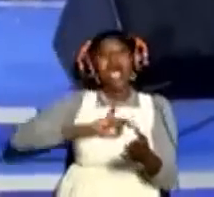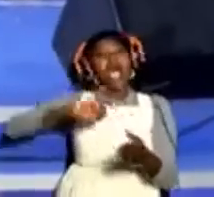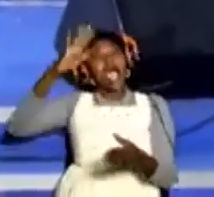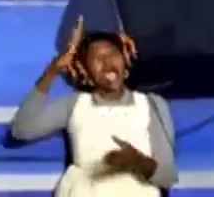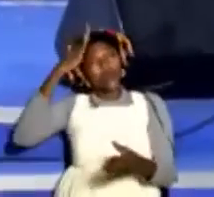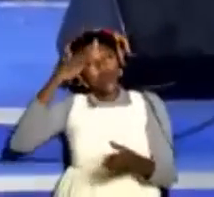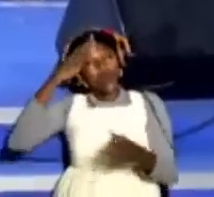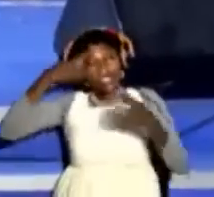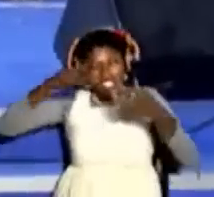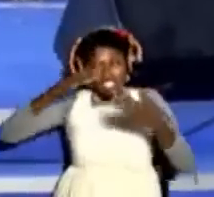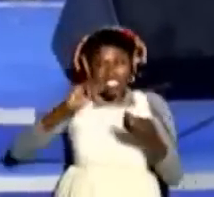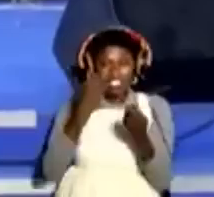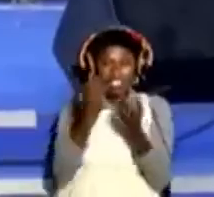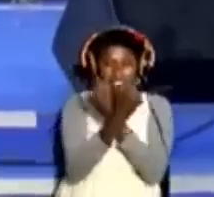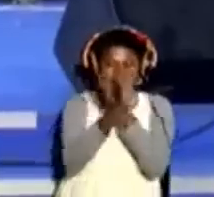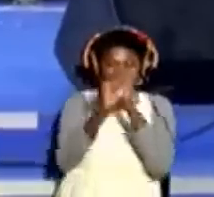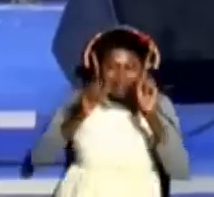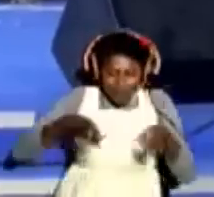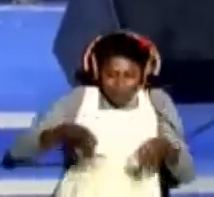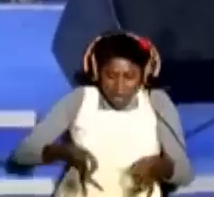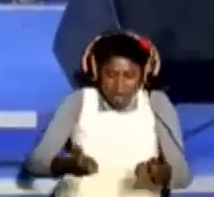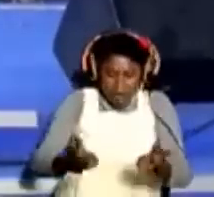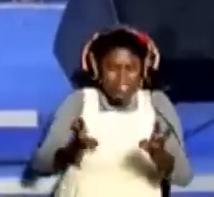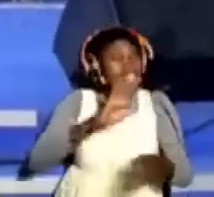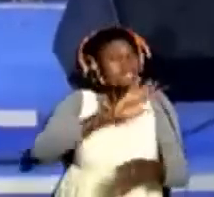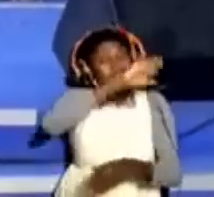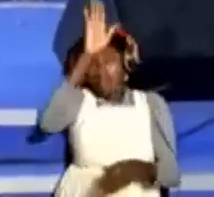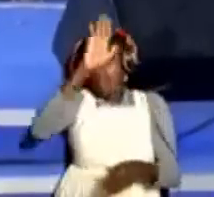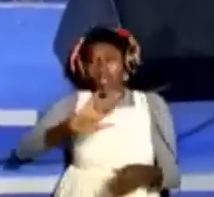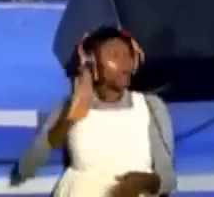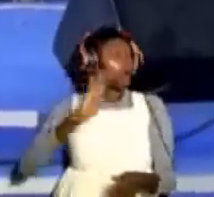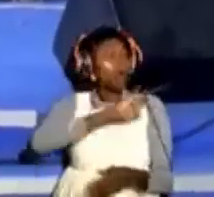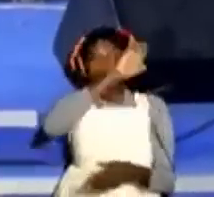motima ona yeyina rara